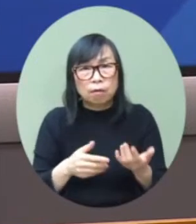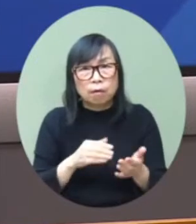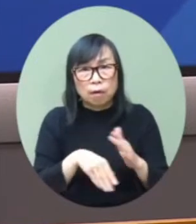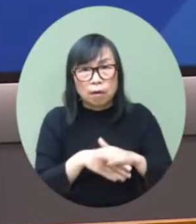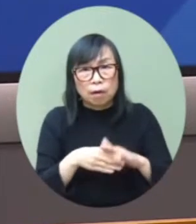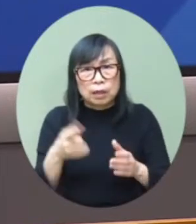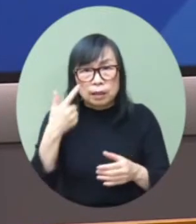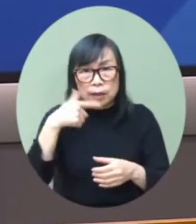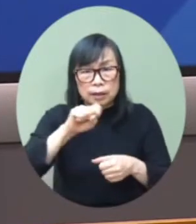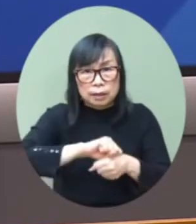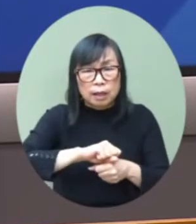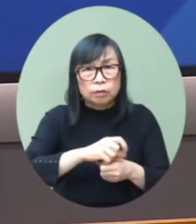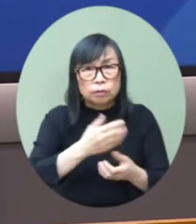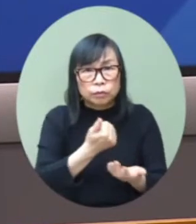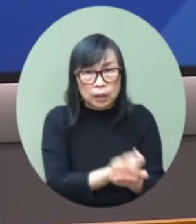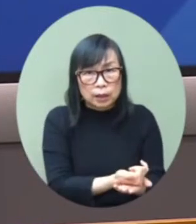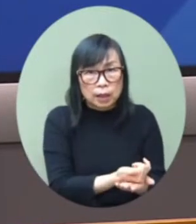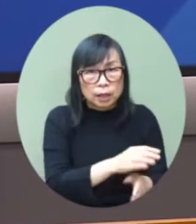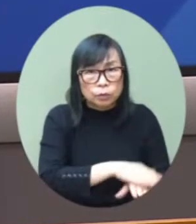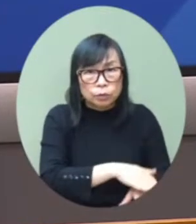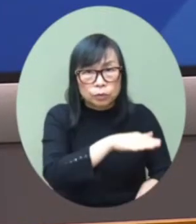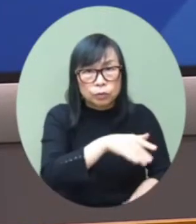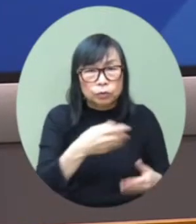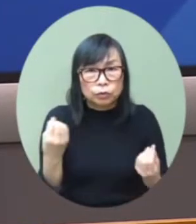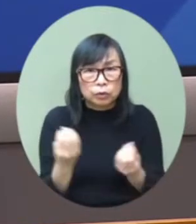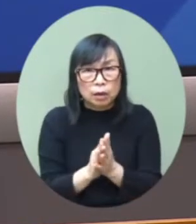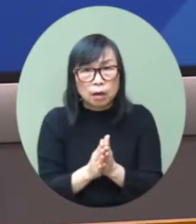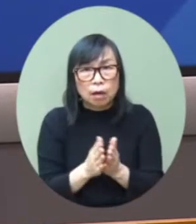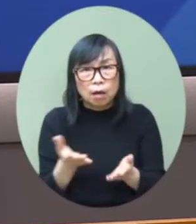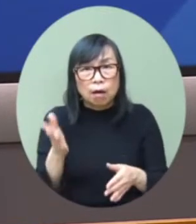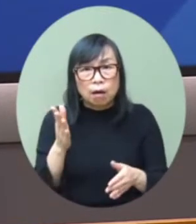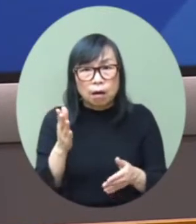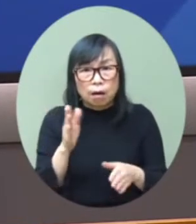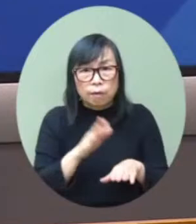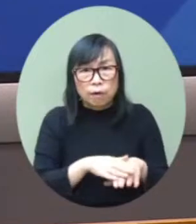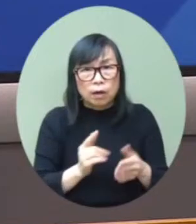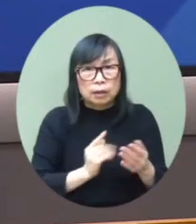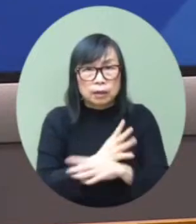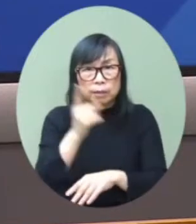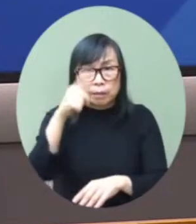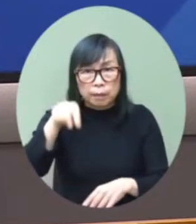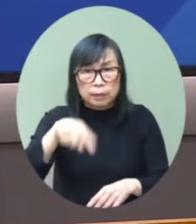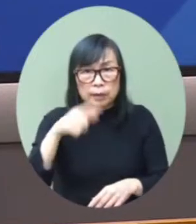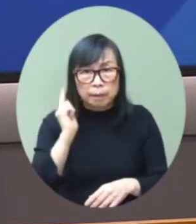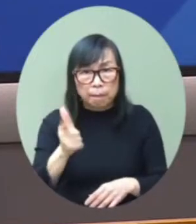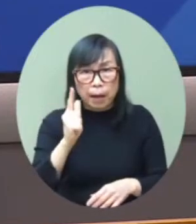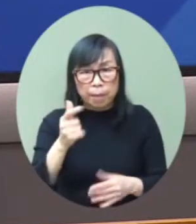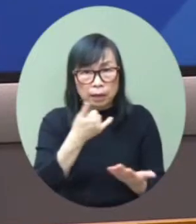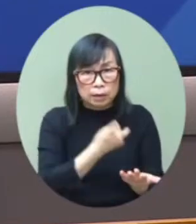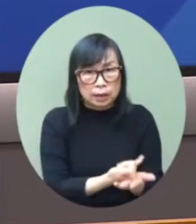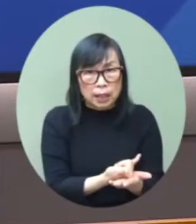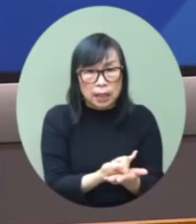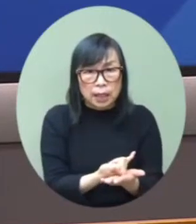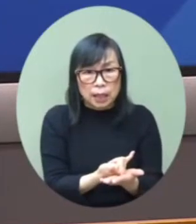after tomorrow. And for the additional body spaces in Fushan, altogether accommodating